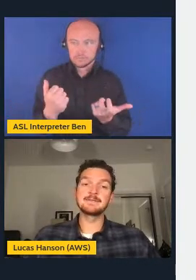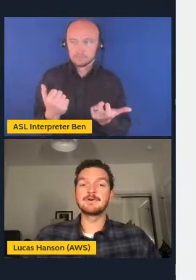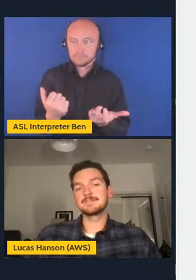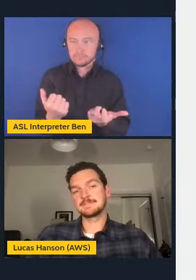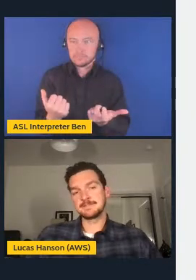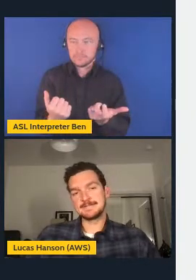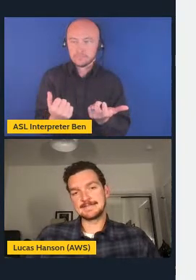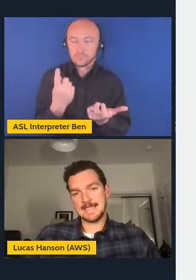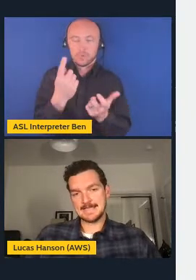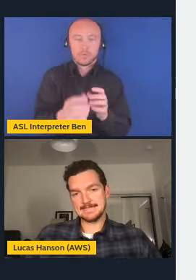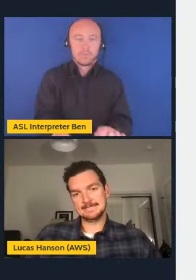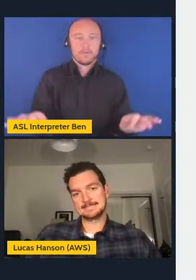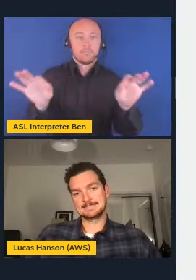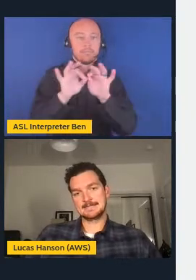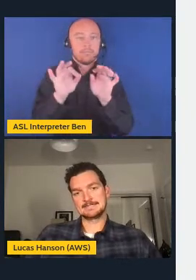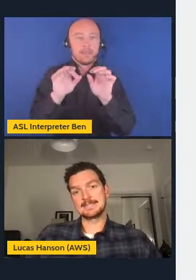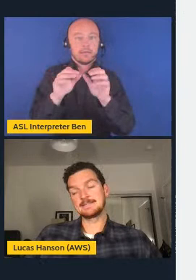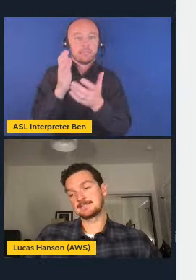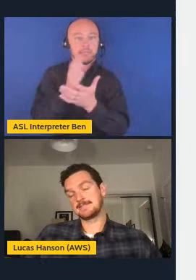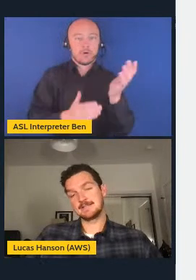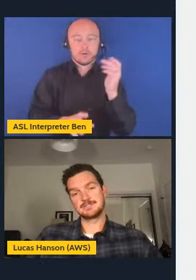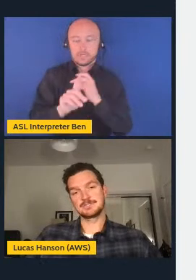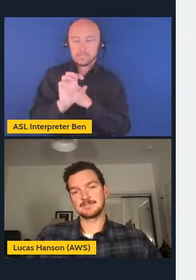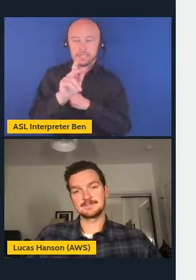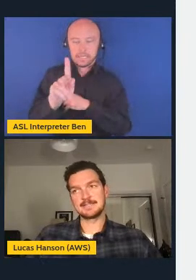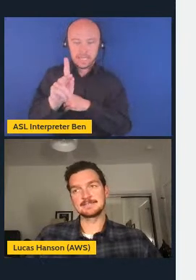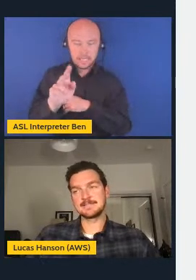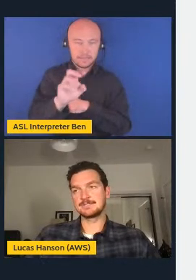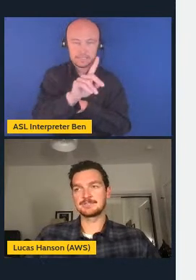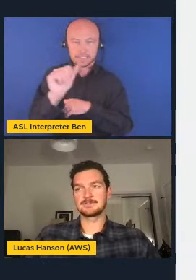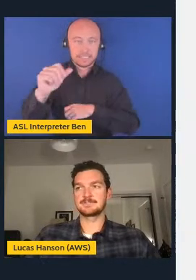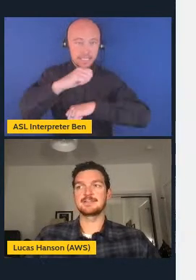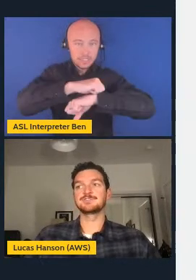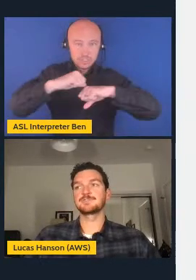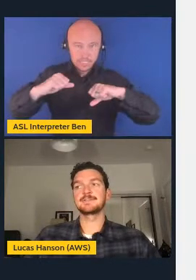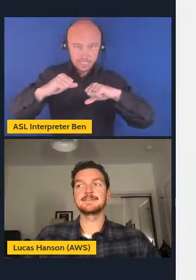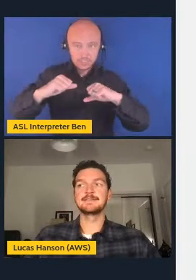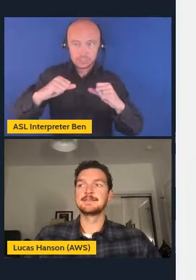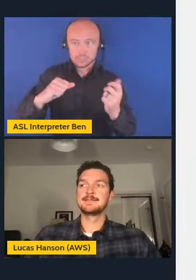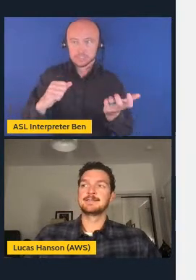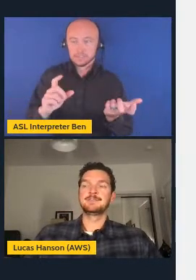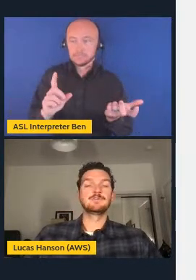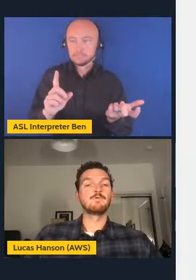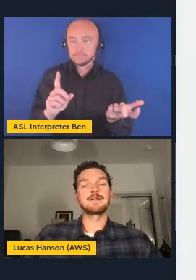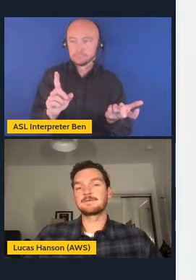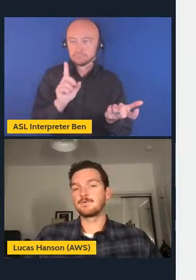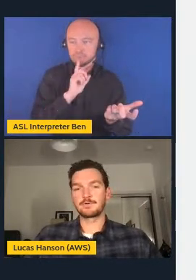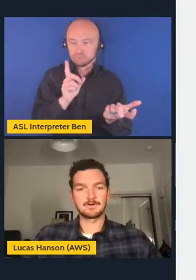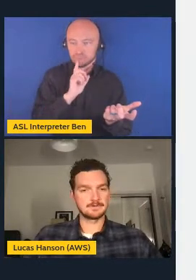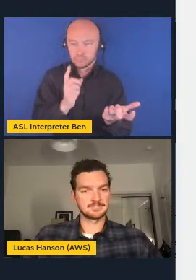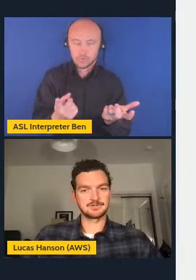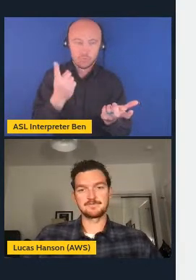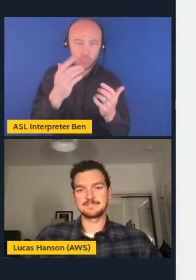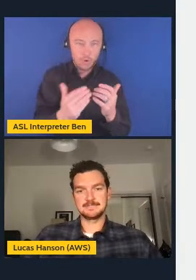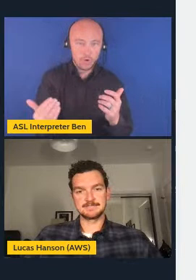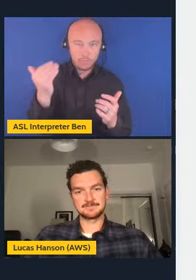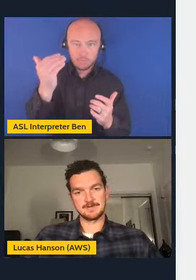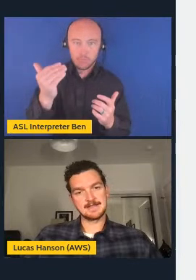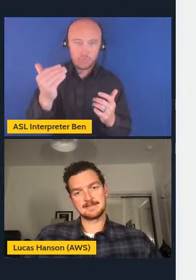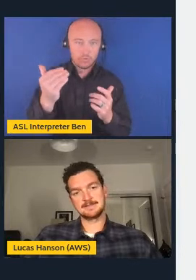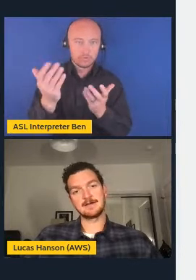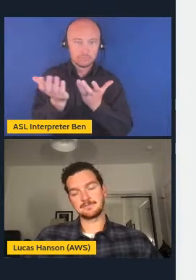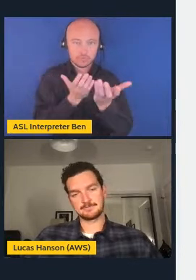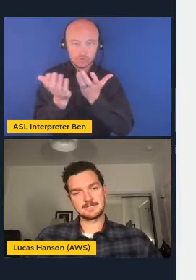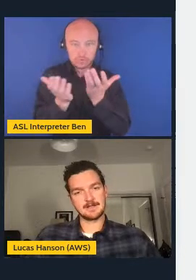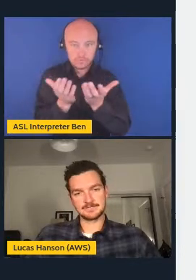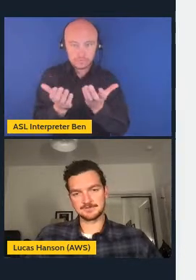main components in the DDK is data stages, and data stages are essentially, one or more services, right?